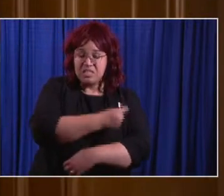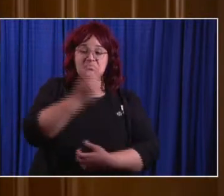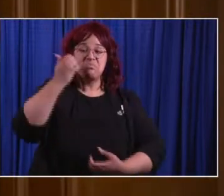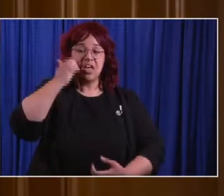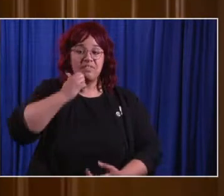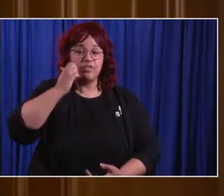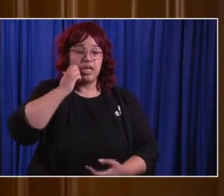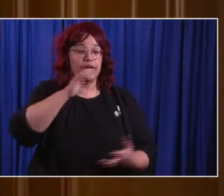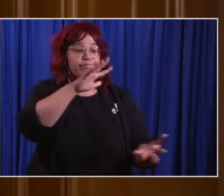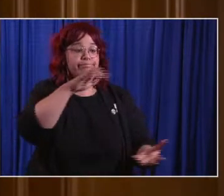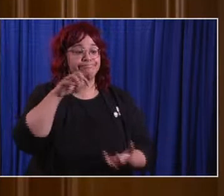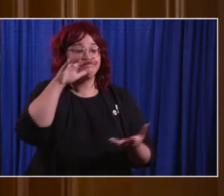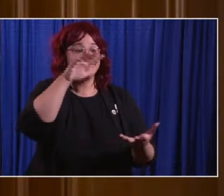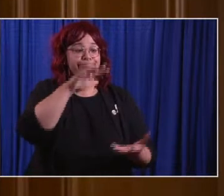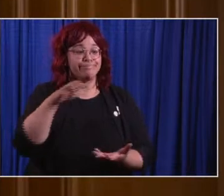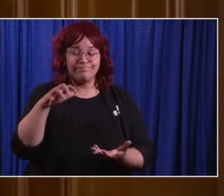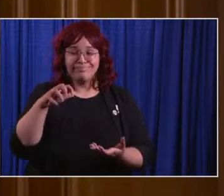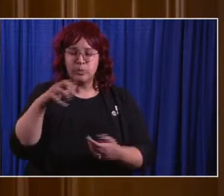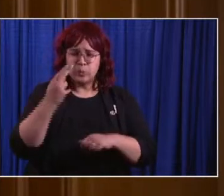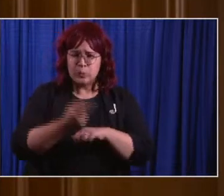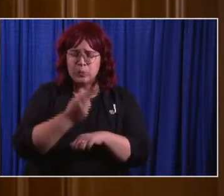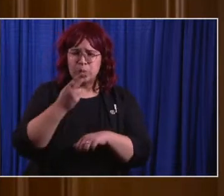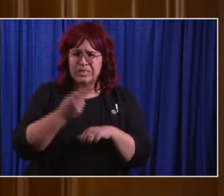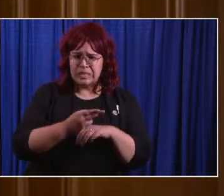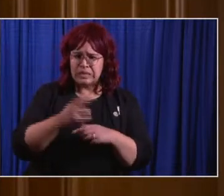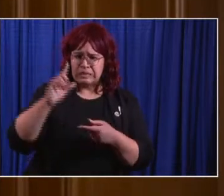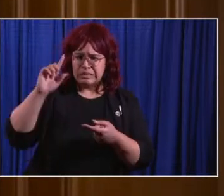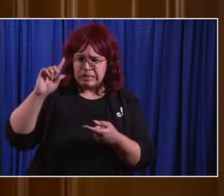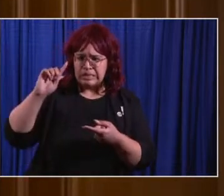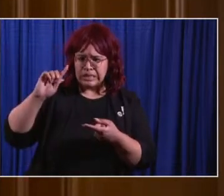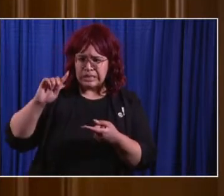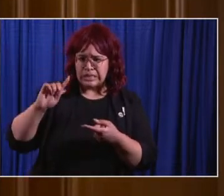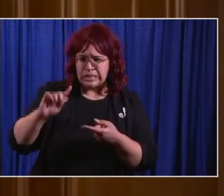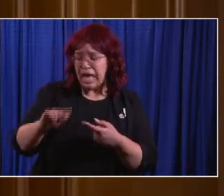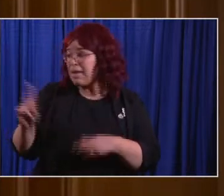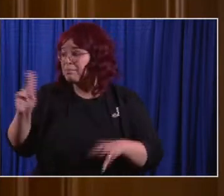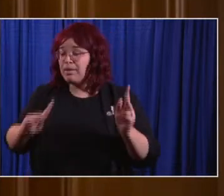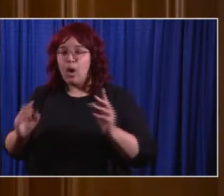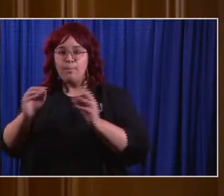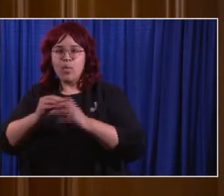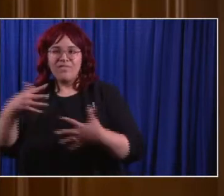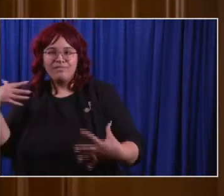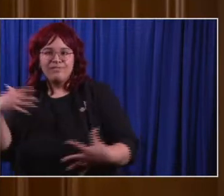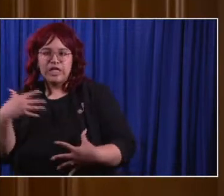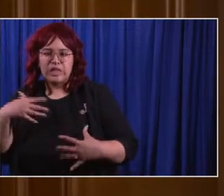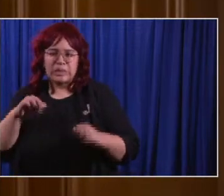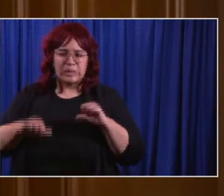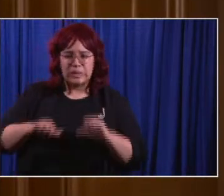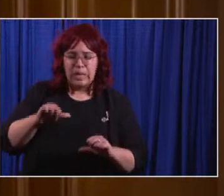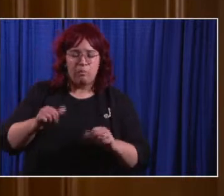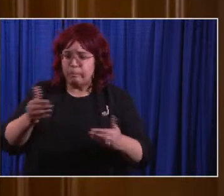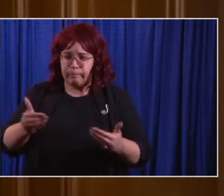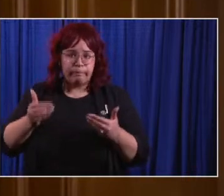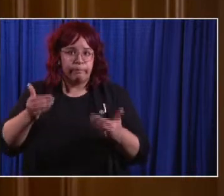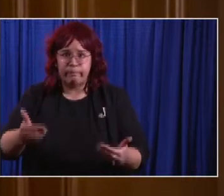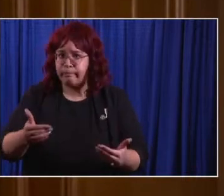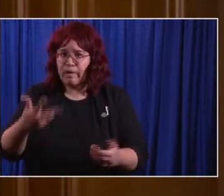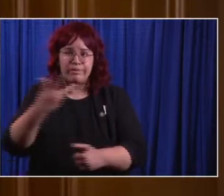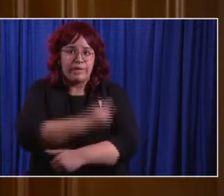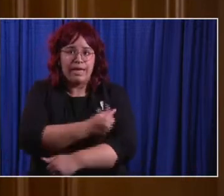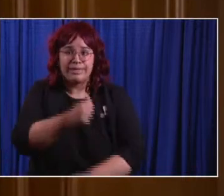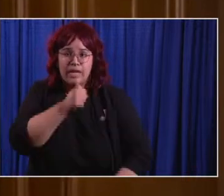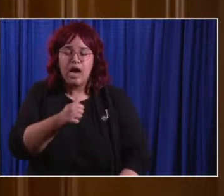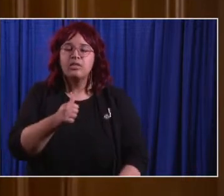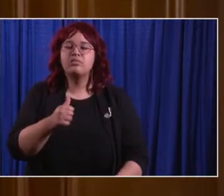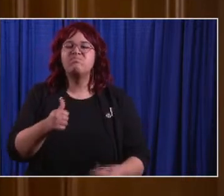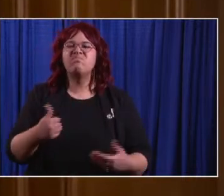down, and we see more and more vaccine hesitancy, how does that change what you think Ohio will look like this